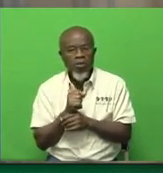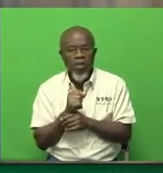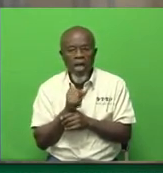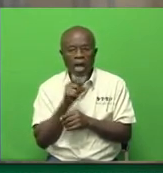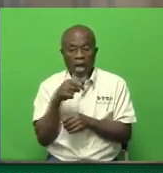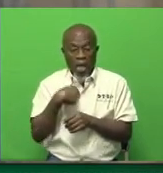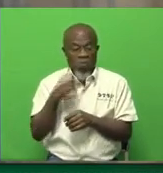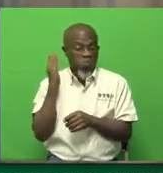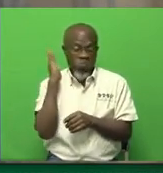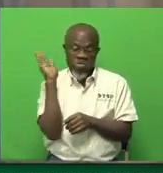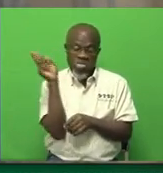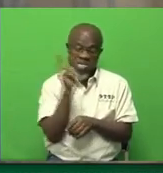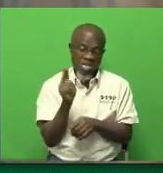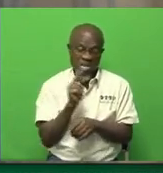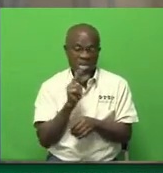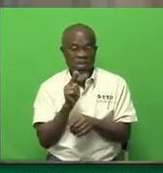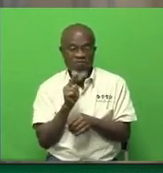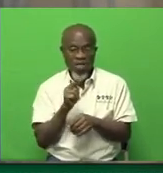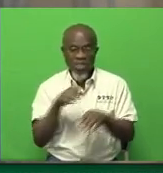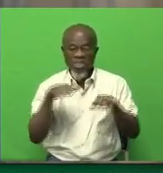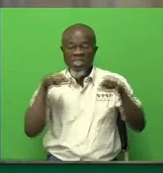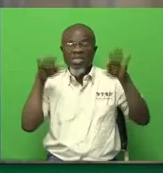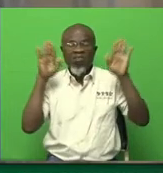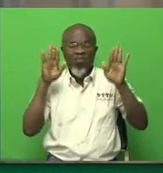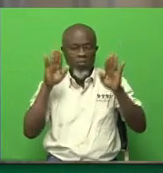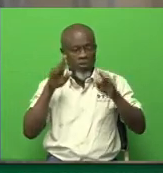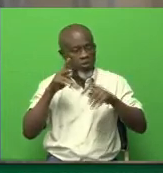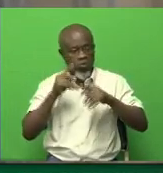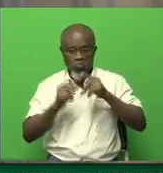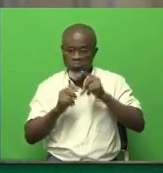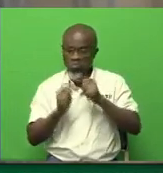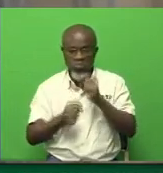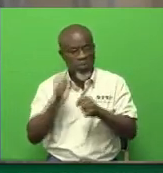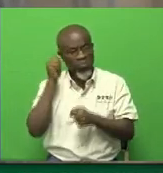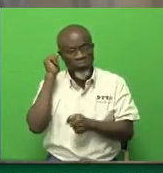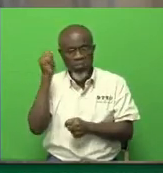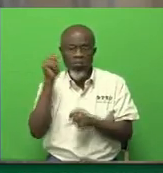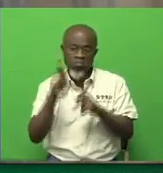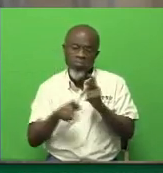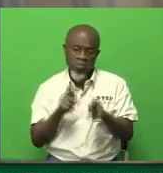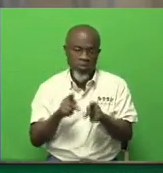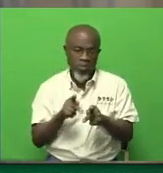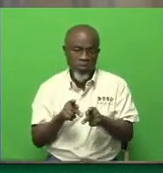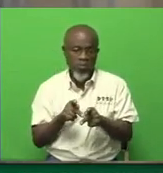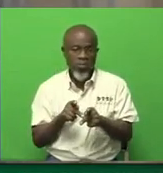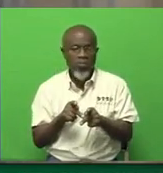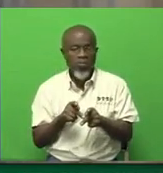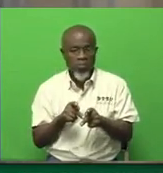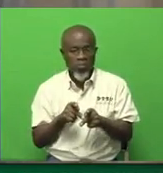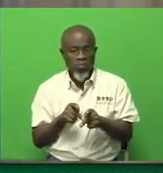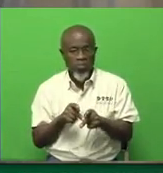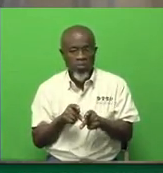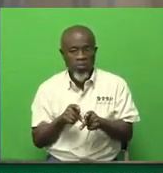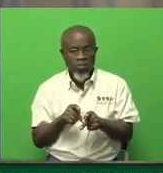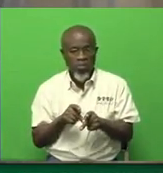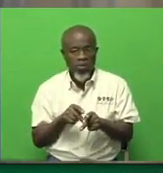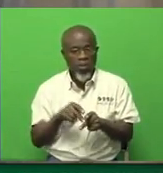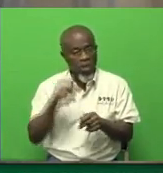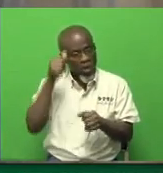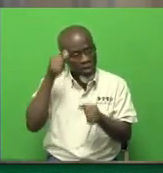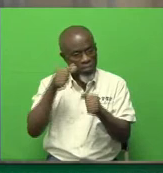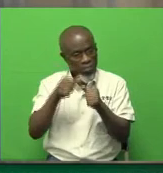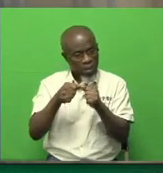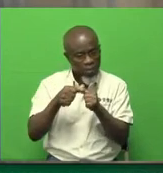and I ask you please do not give up on our nation it was a great Freedom Fighter Mahatma Gandhi said and I repeat